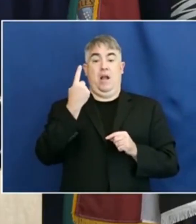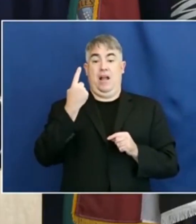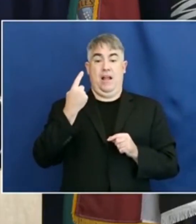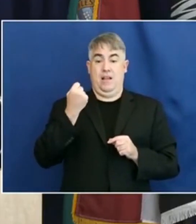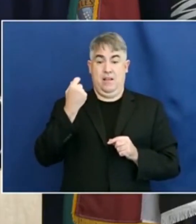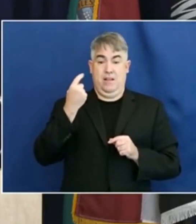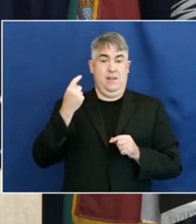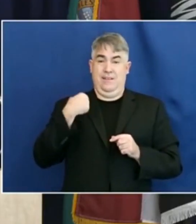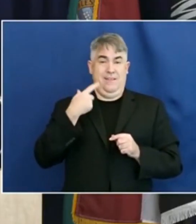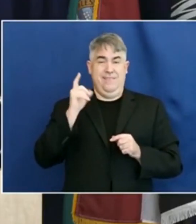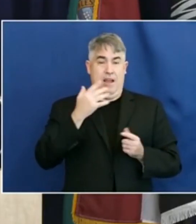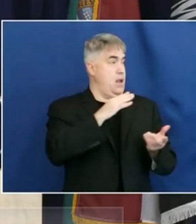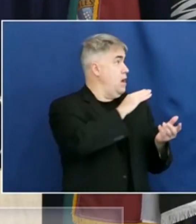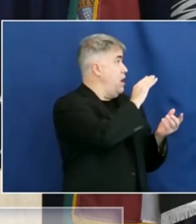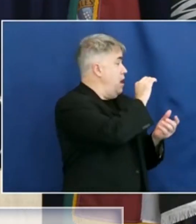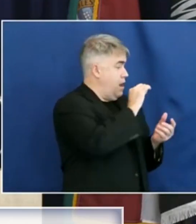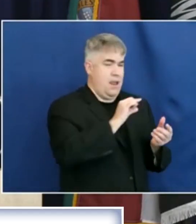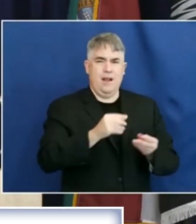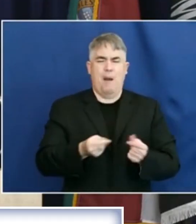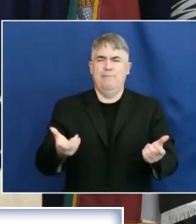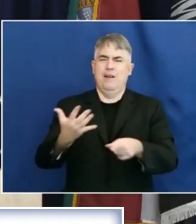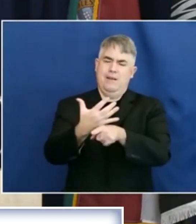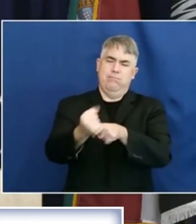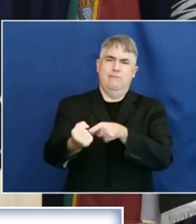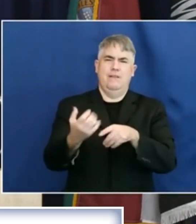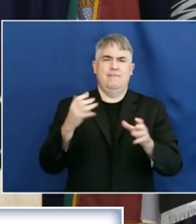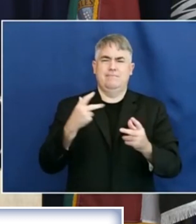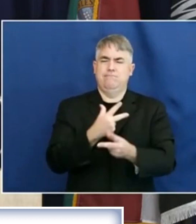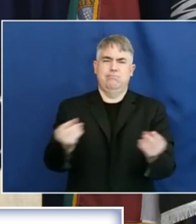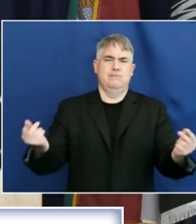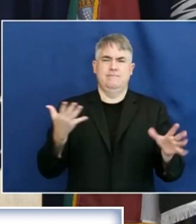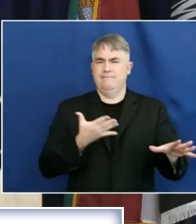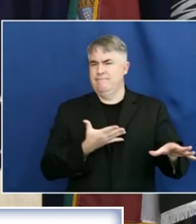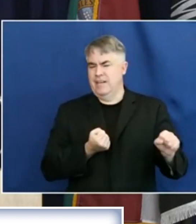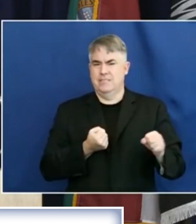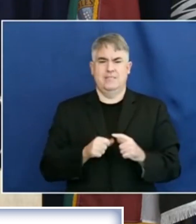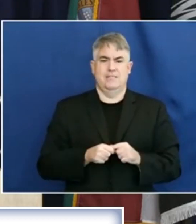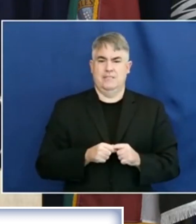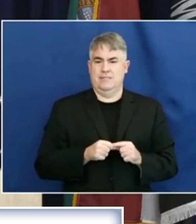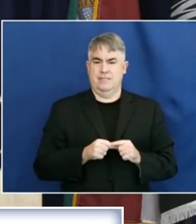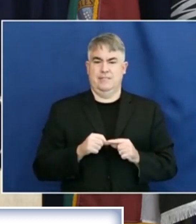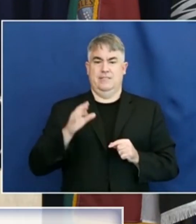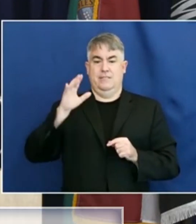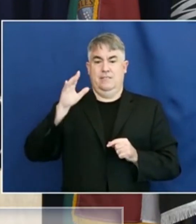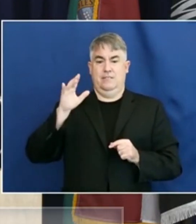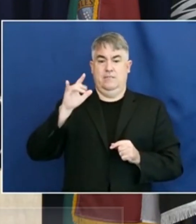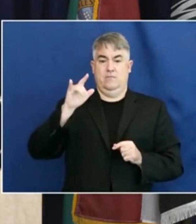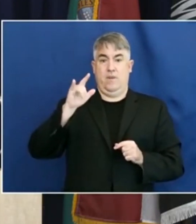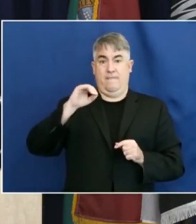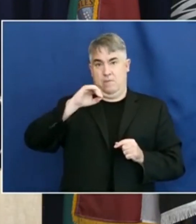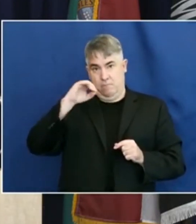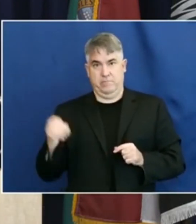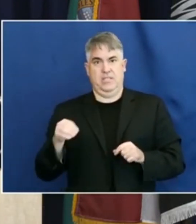in the number of vaccinat almost 25% of San Diegans at least one dose and one shot. Um, but there